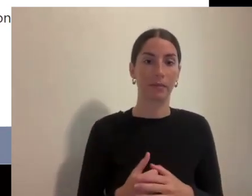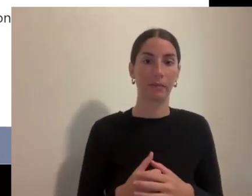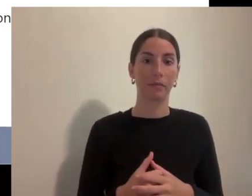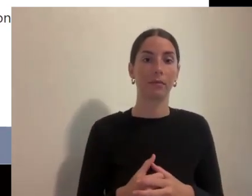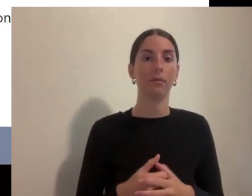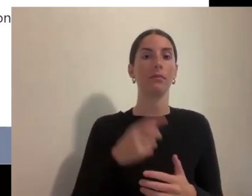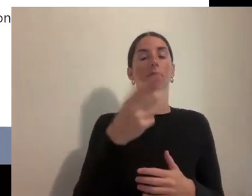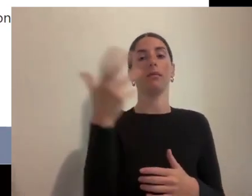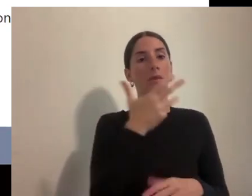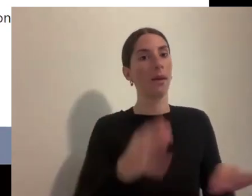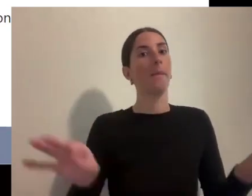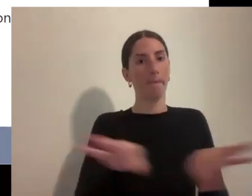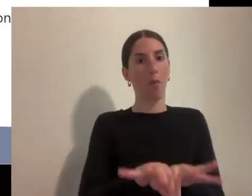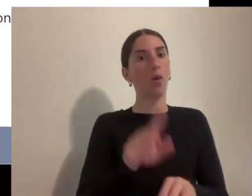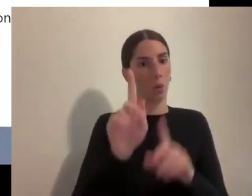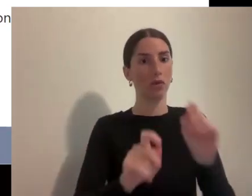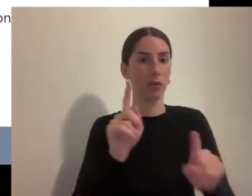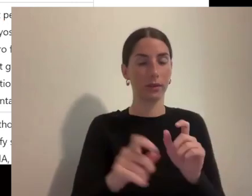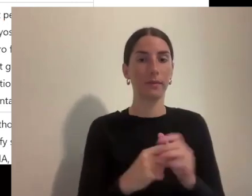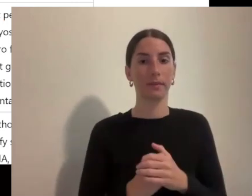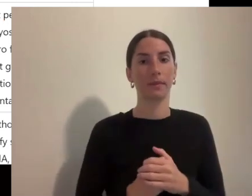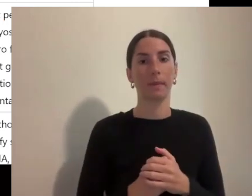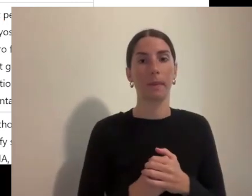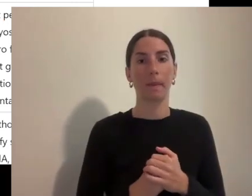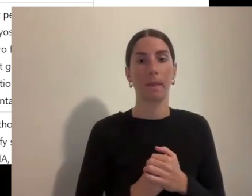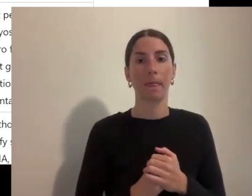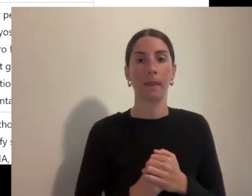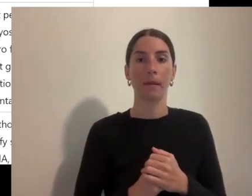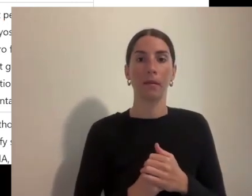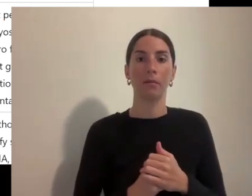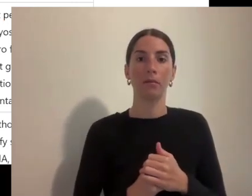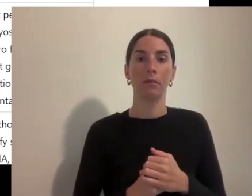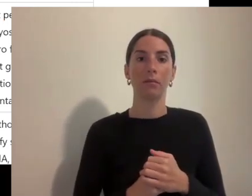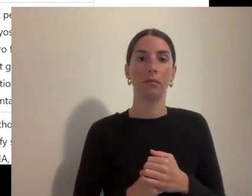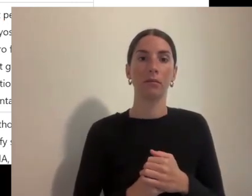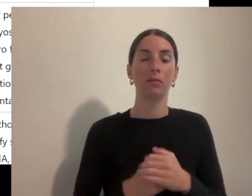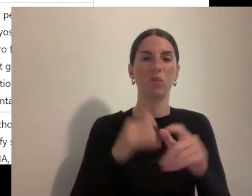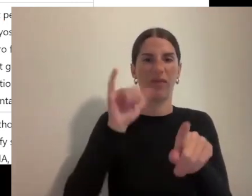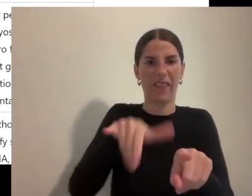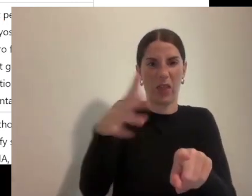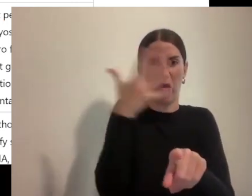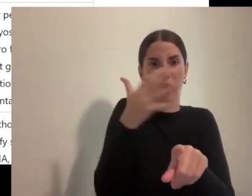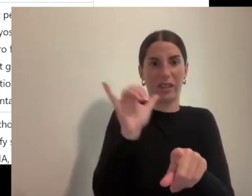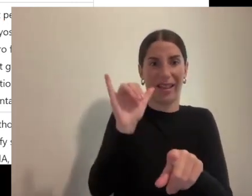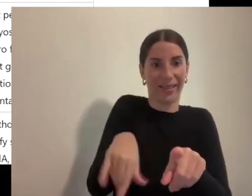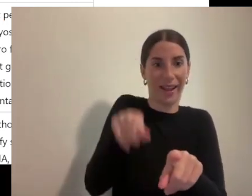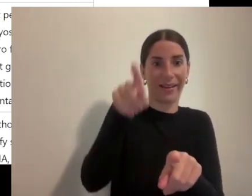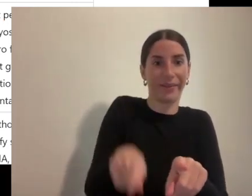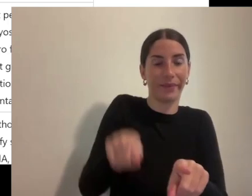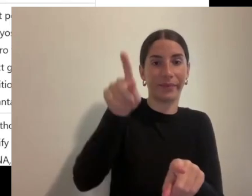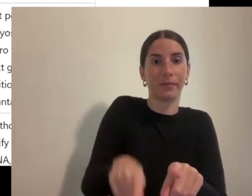useful questions. So answer the questions and this is what that looks like. I answer the questions